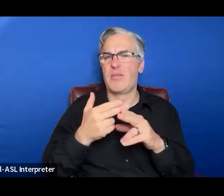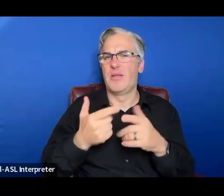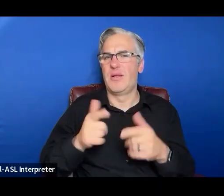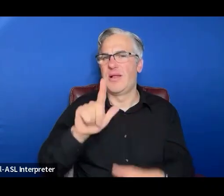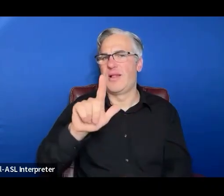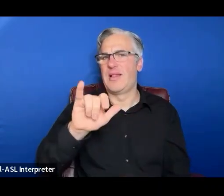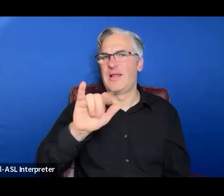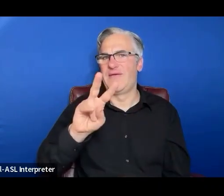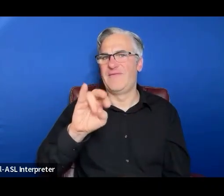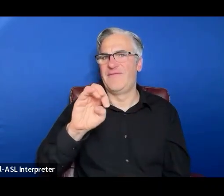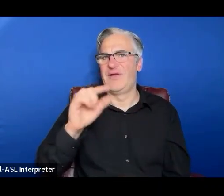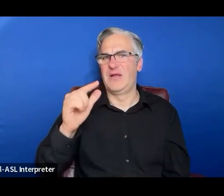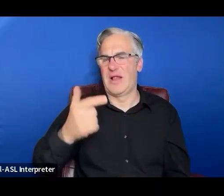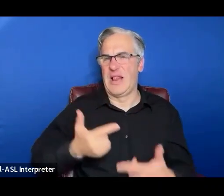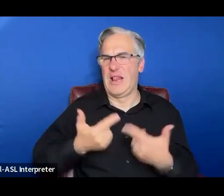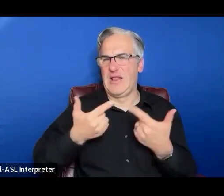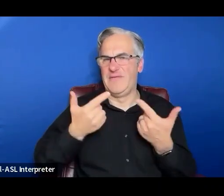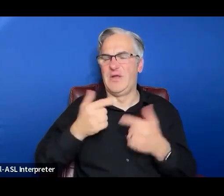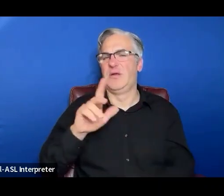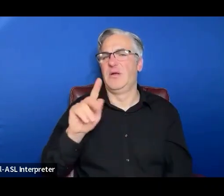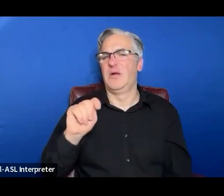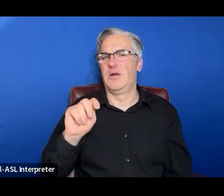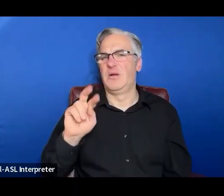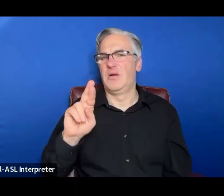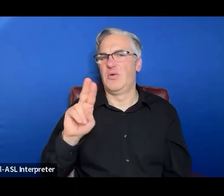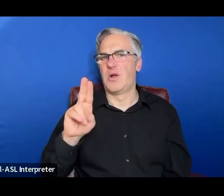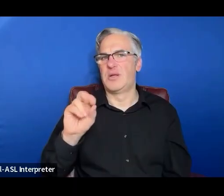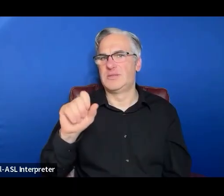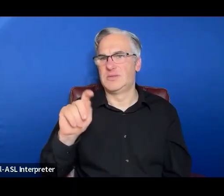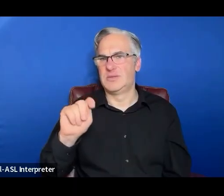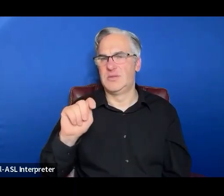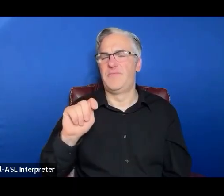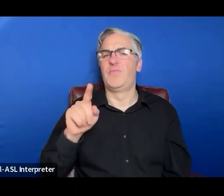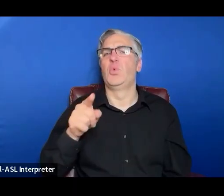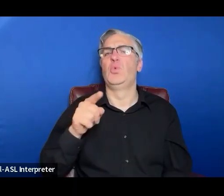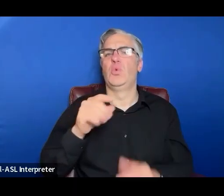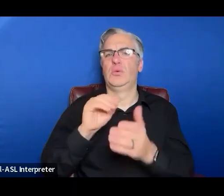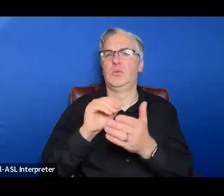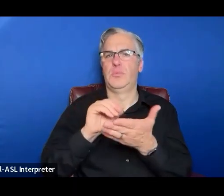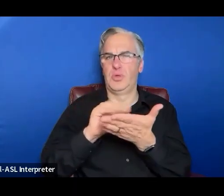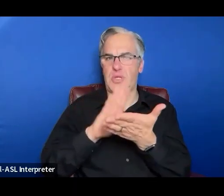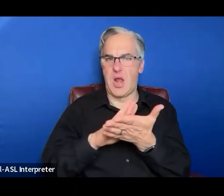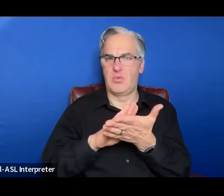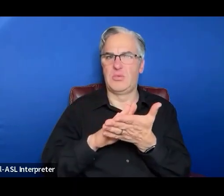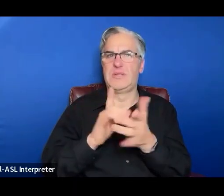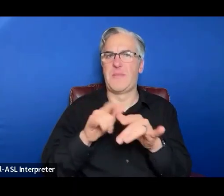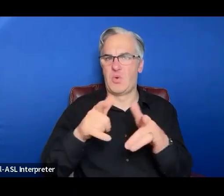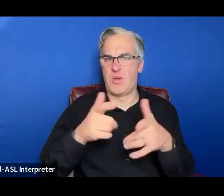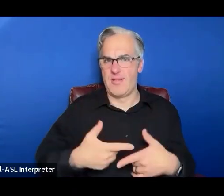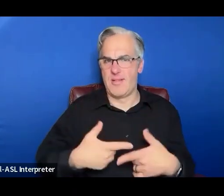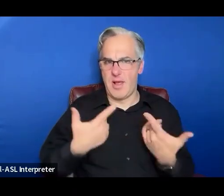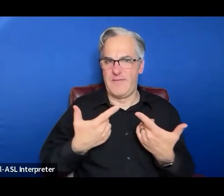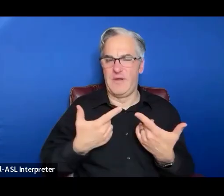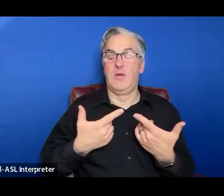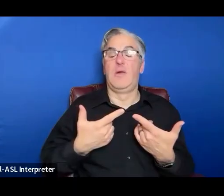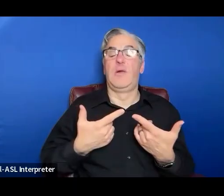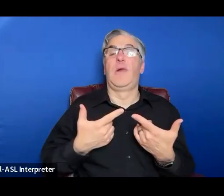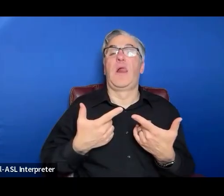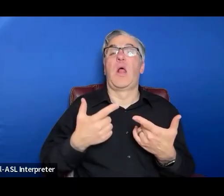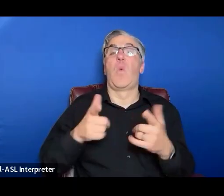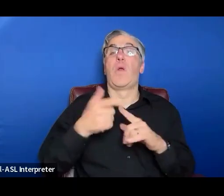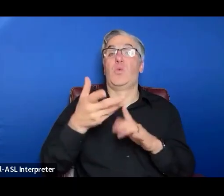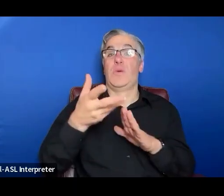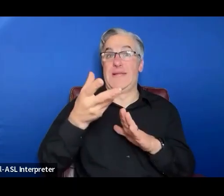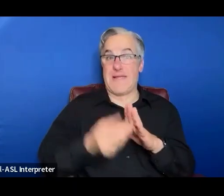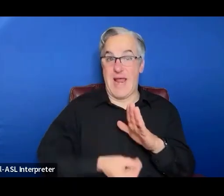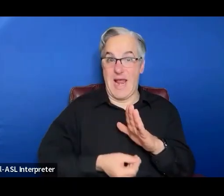trust. That's where you make it during your lifetime, and you then transfer your asset